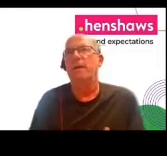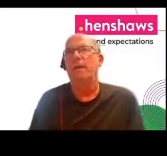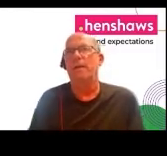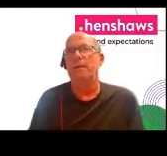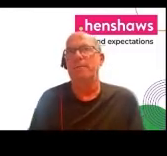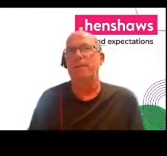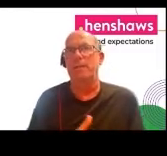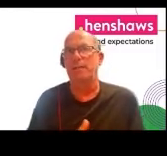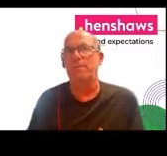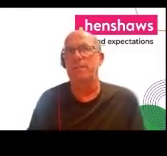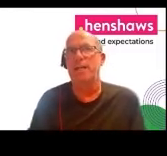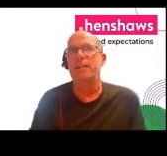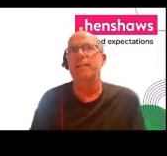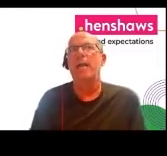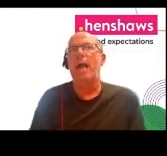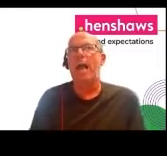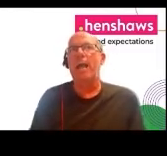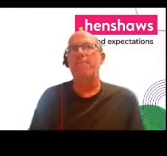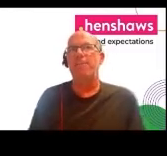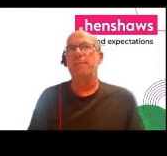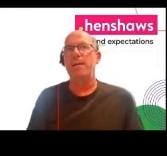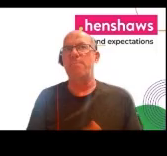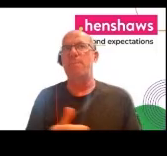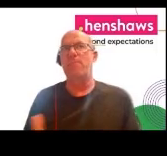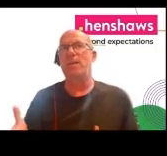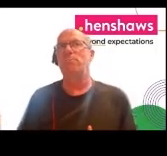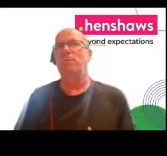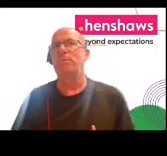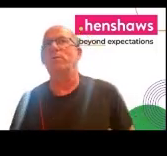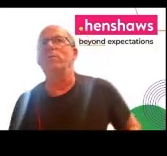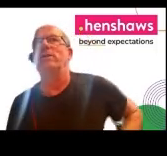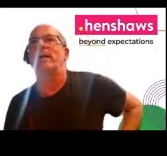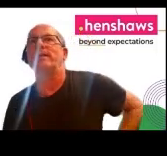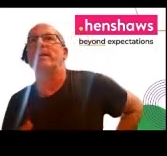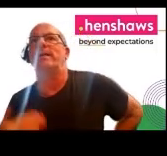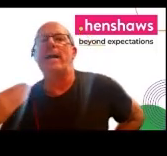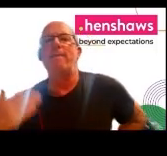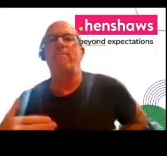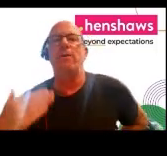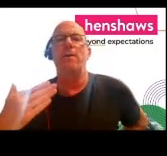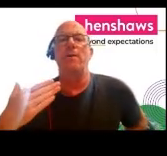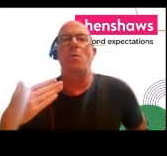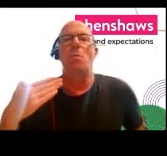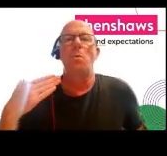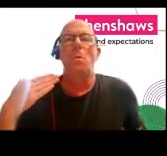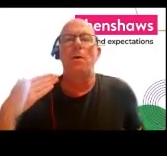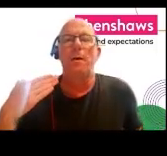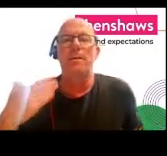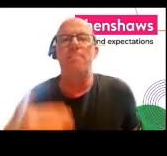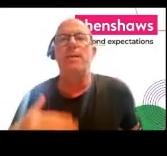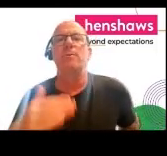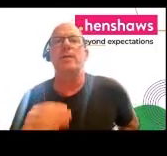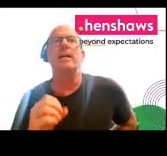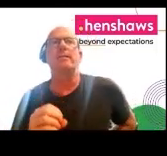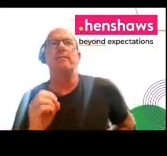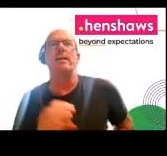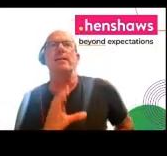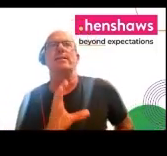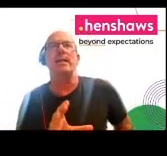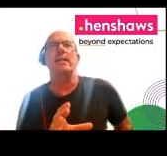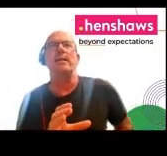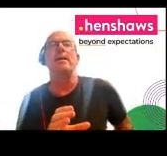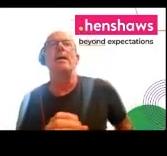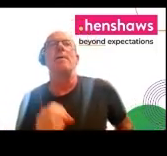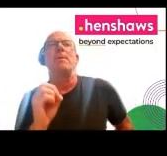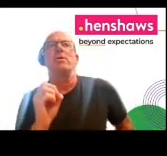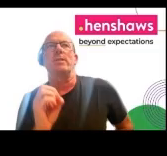increasing the size of the text, aim for the minimum viable product, as in aim for the minimum size that